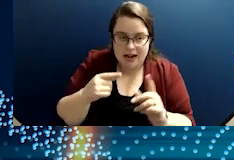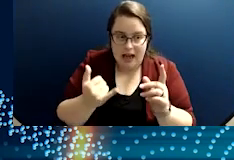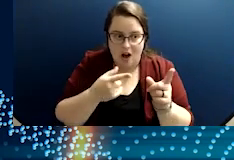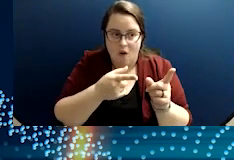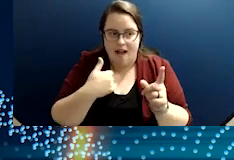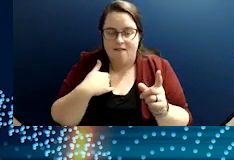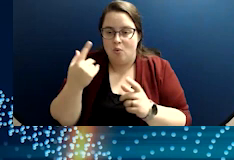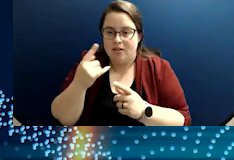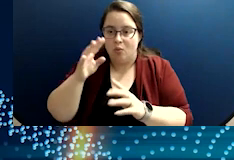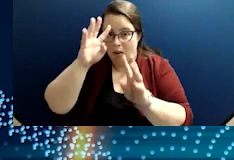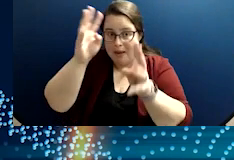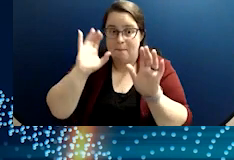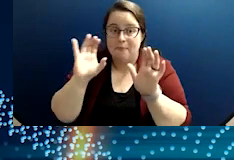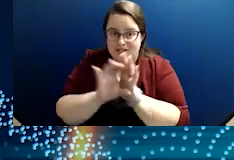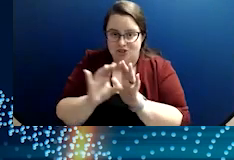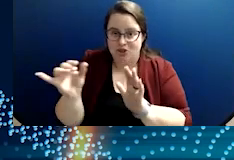too. And